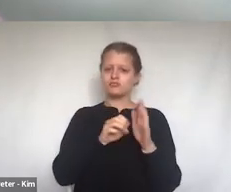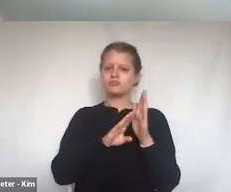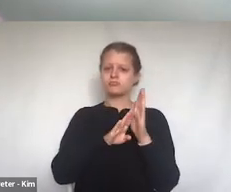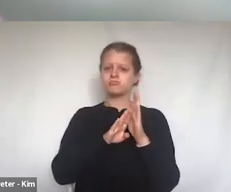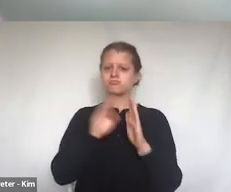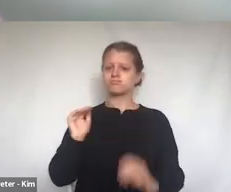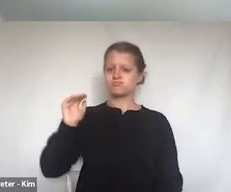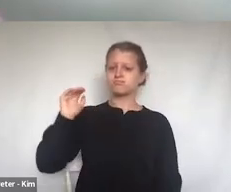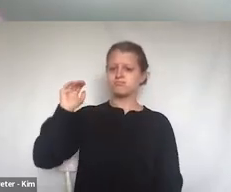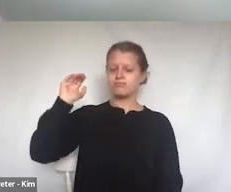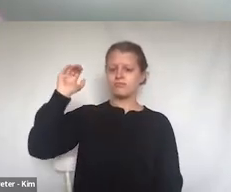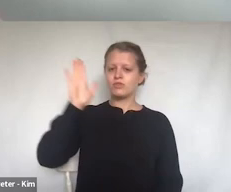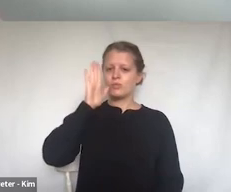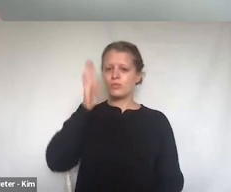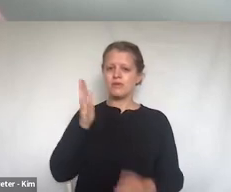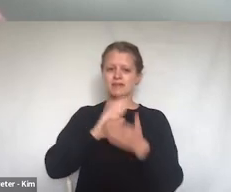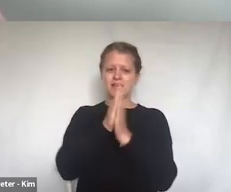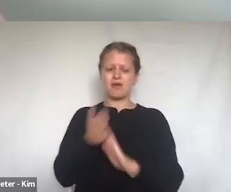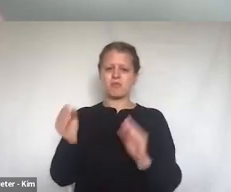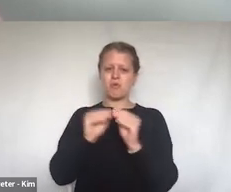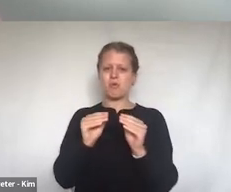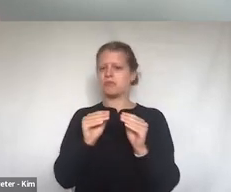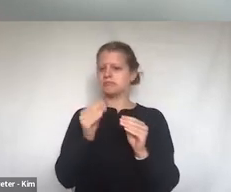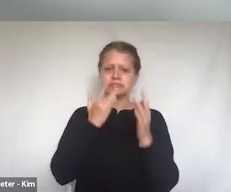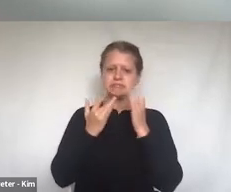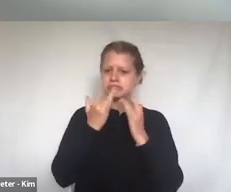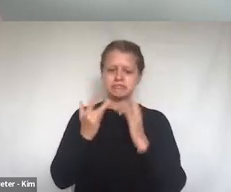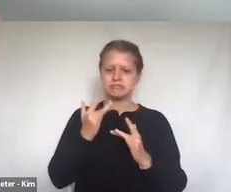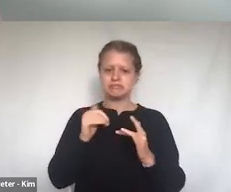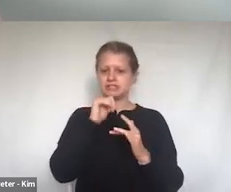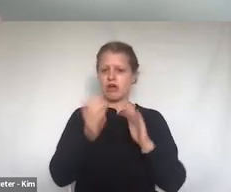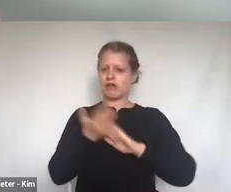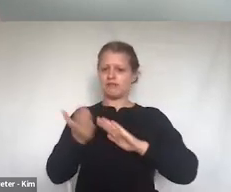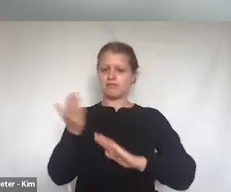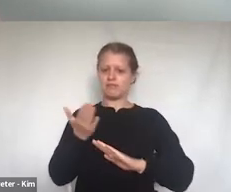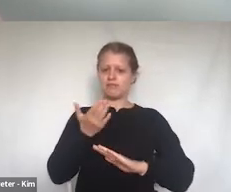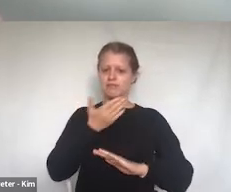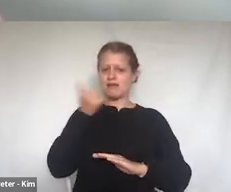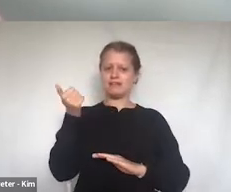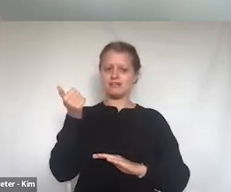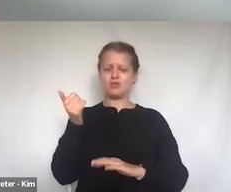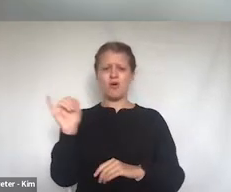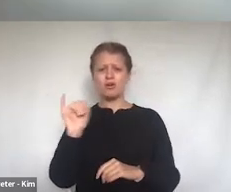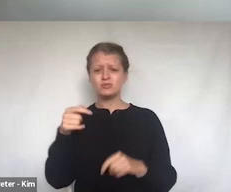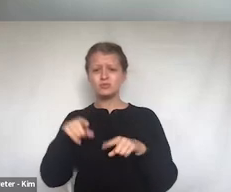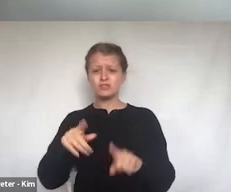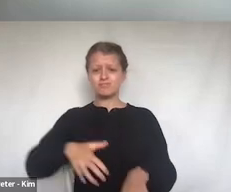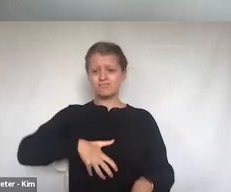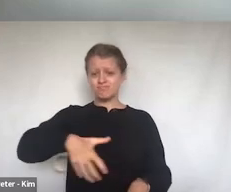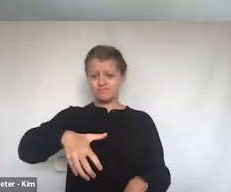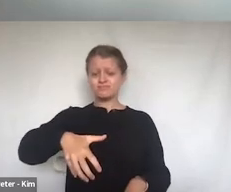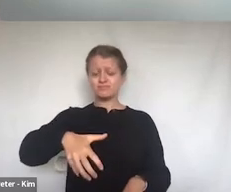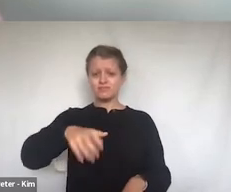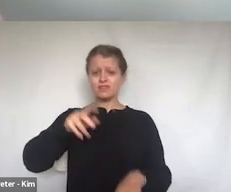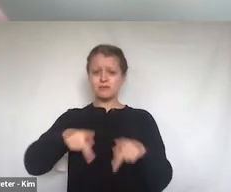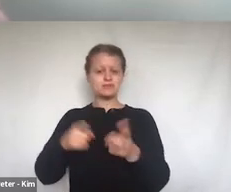less effective in younger kids and children as well. And then also during pregnancy, this is people who are pregnant have different ability of